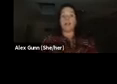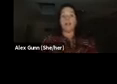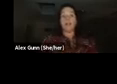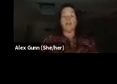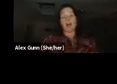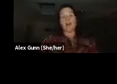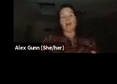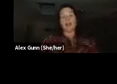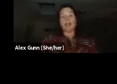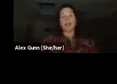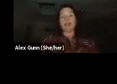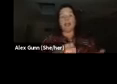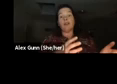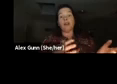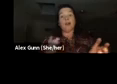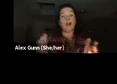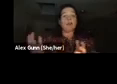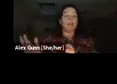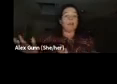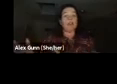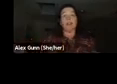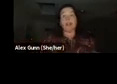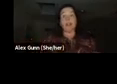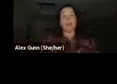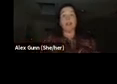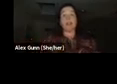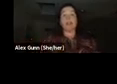with femininity through non-binary